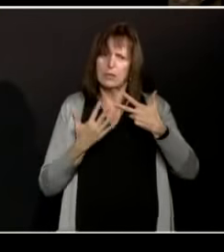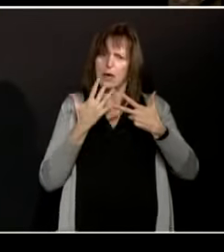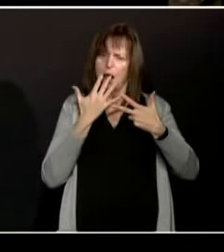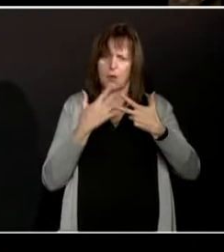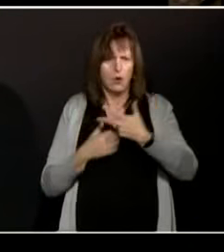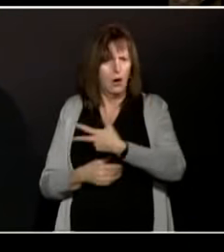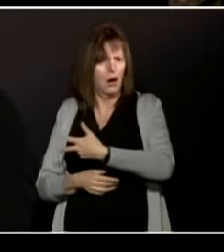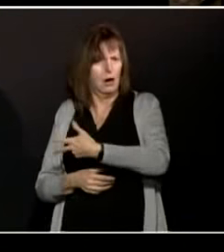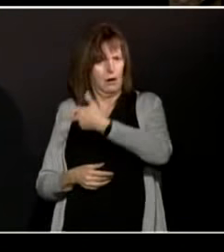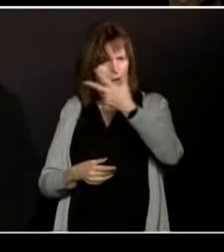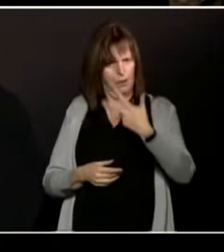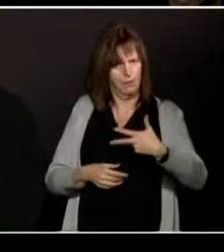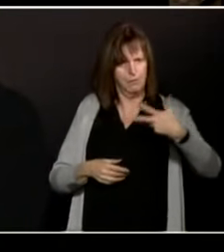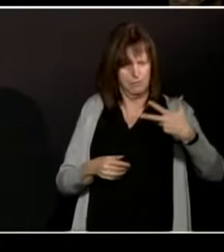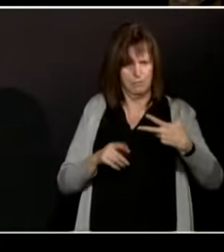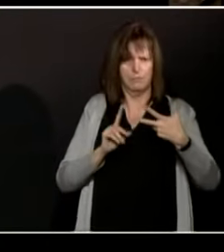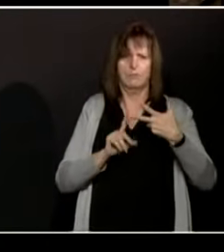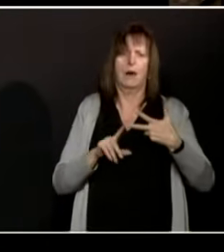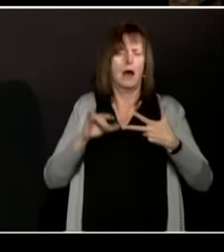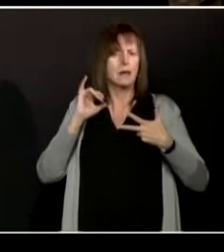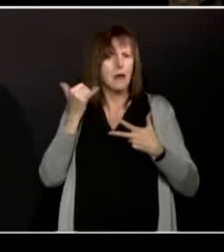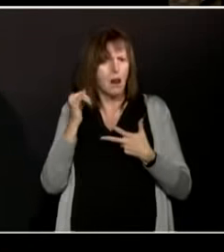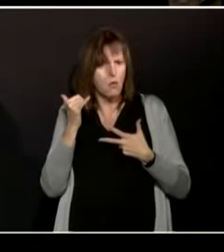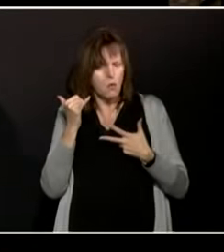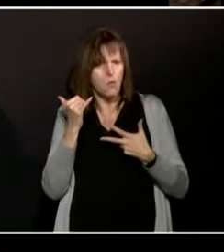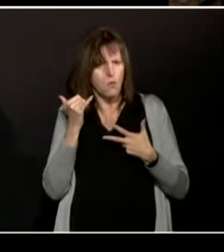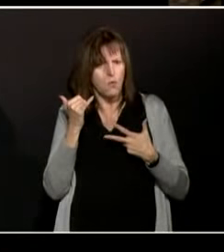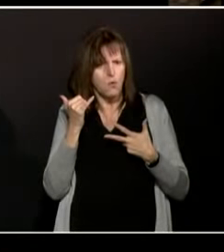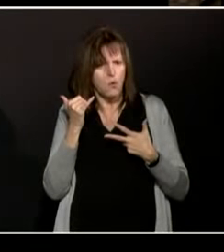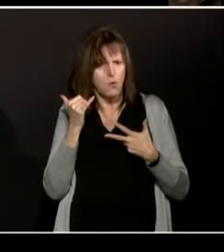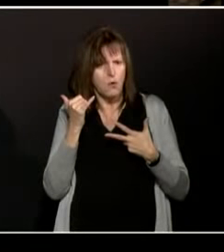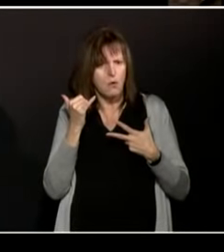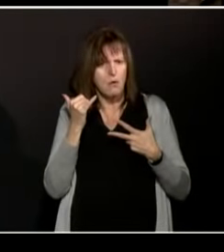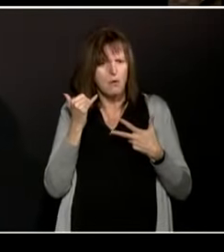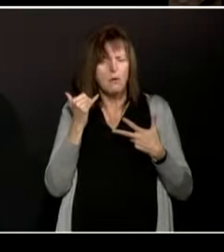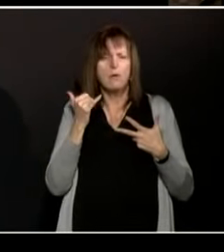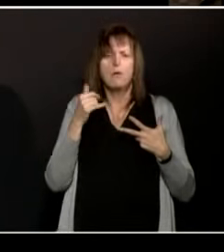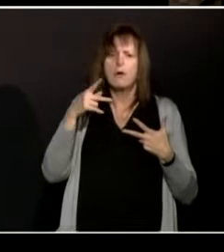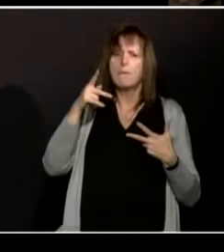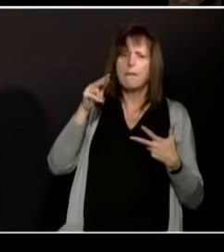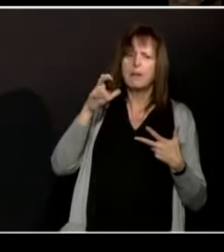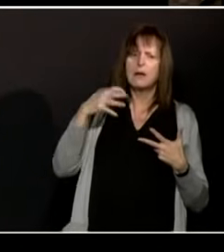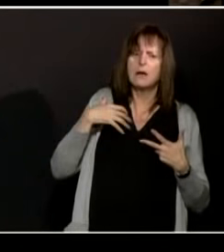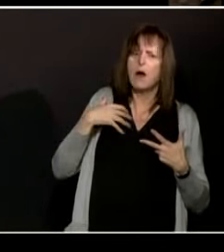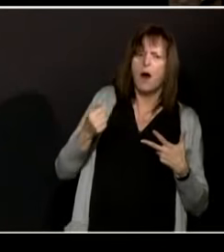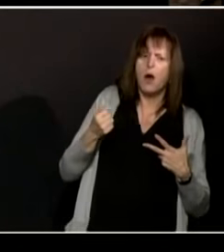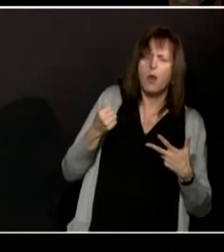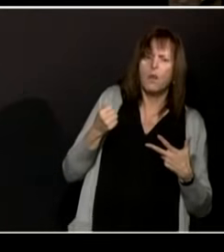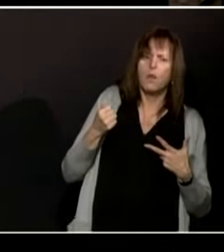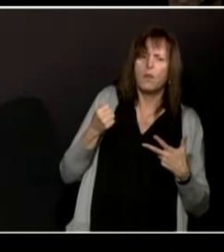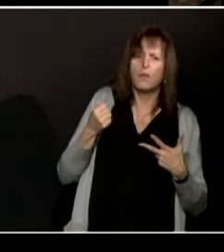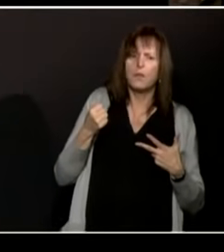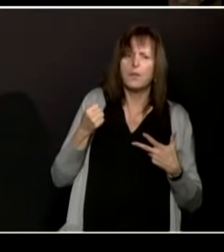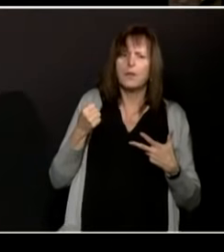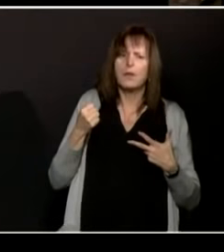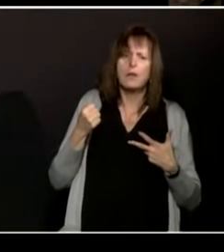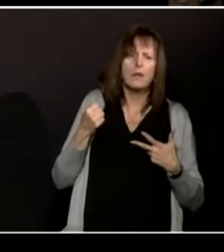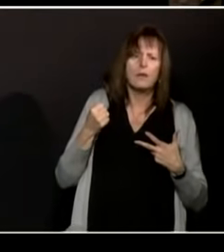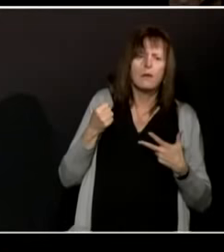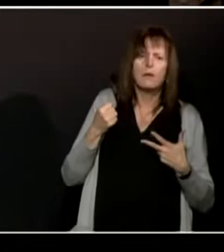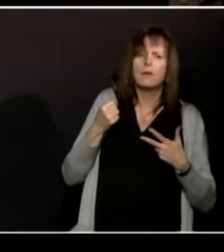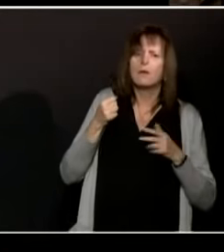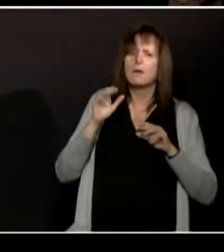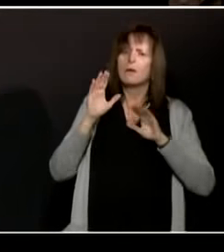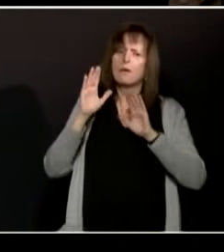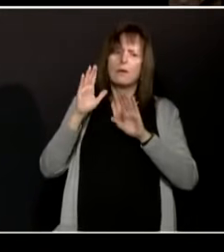public health measures that would need to be taken to get us down to that green line, Dr. Brown? Do you mind if I